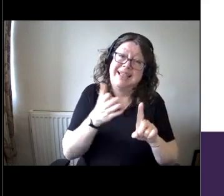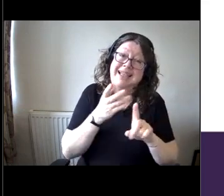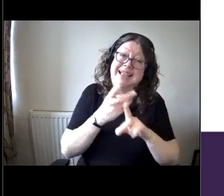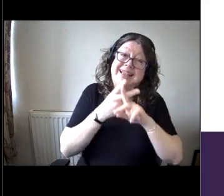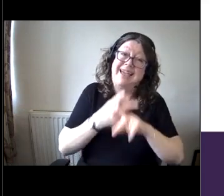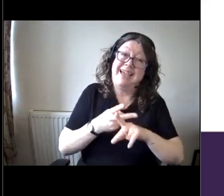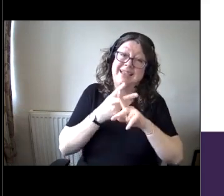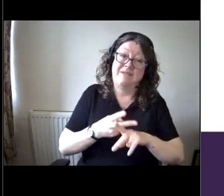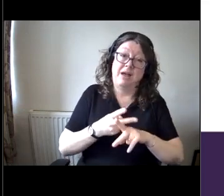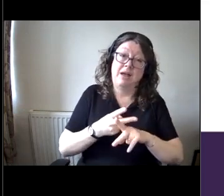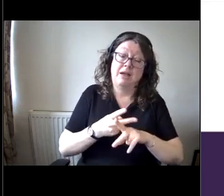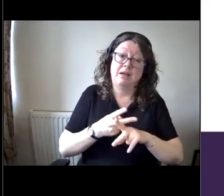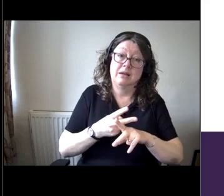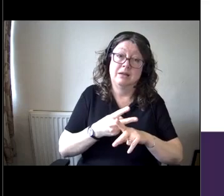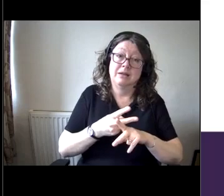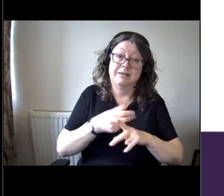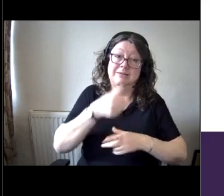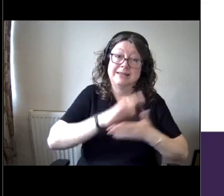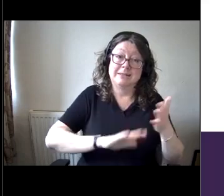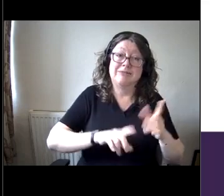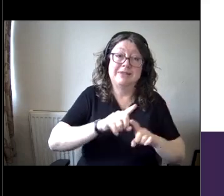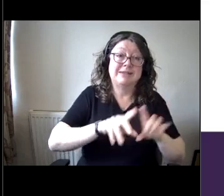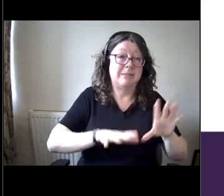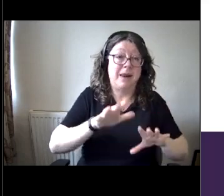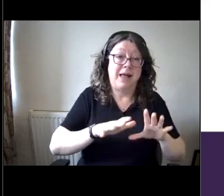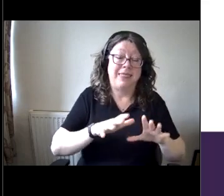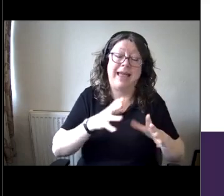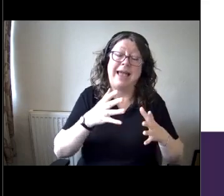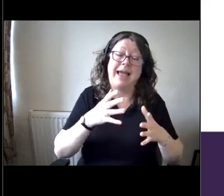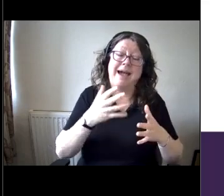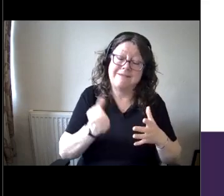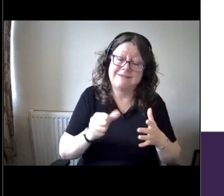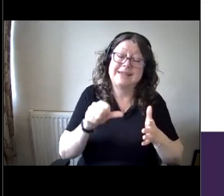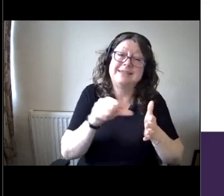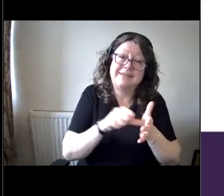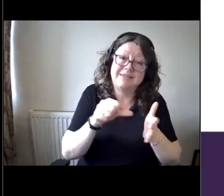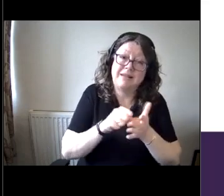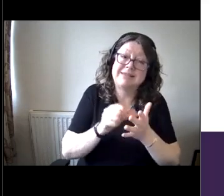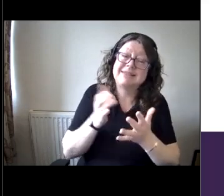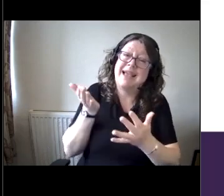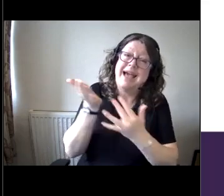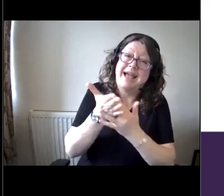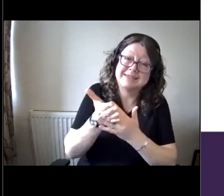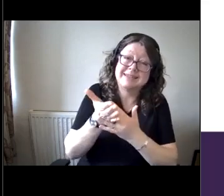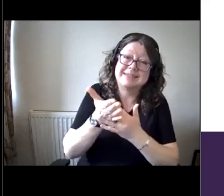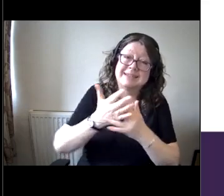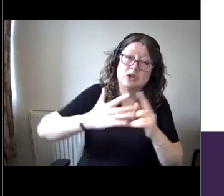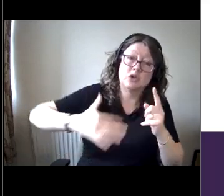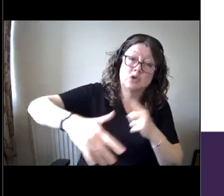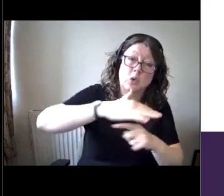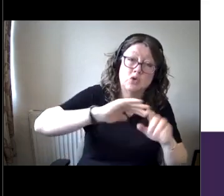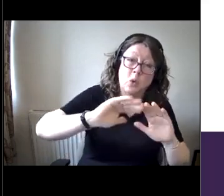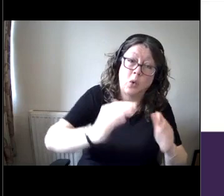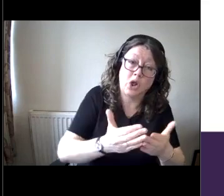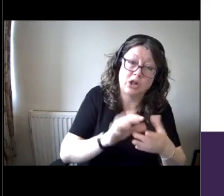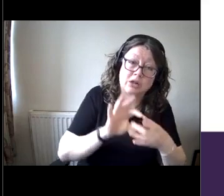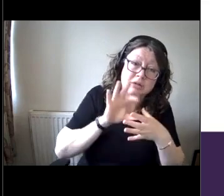the same, who have difficulties accessing their social world, for example,